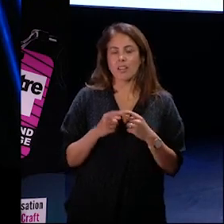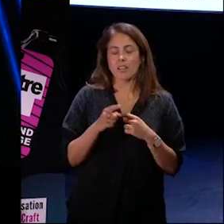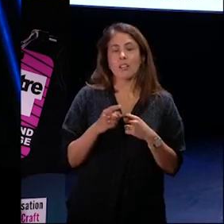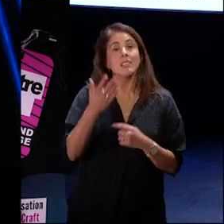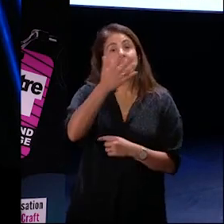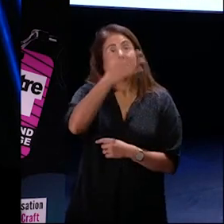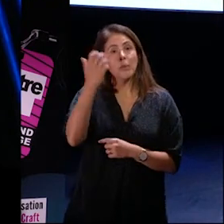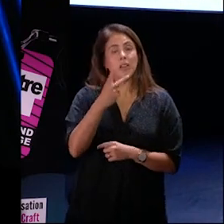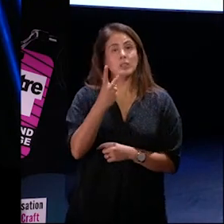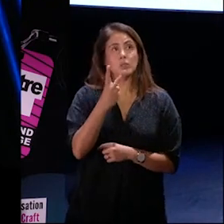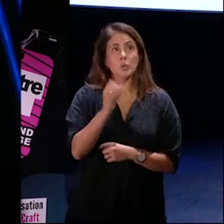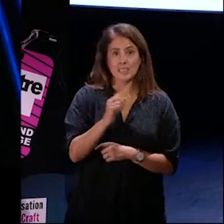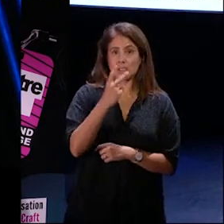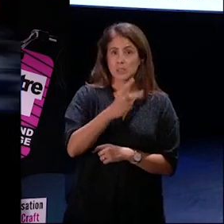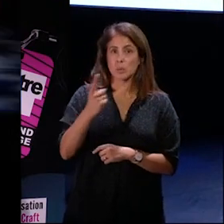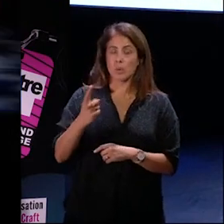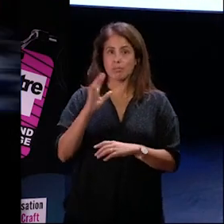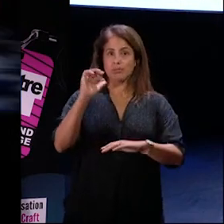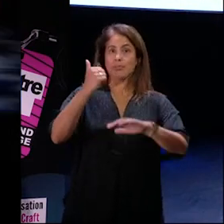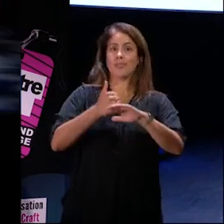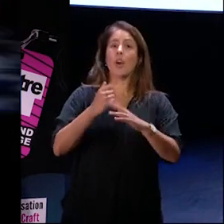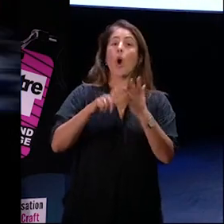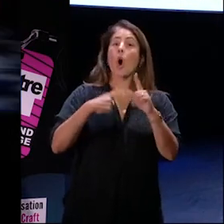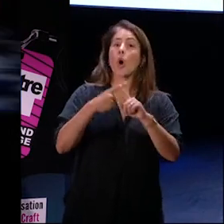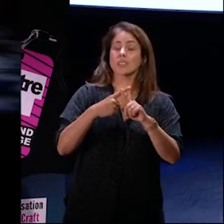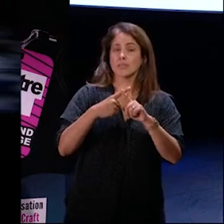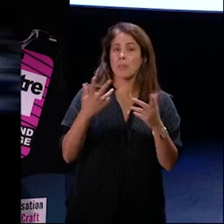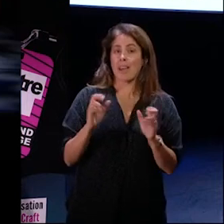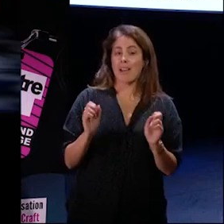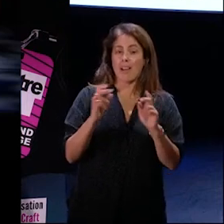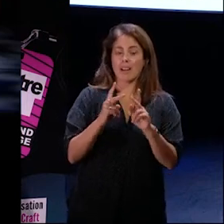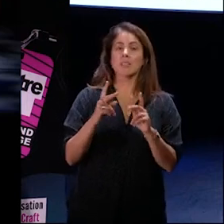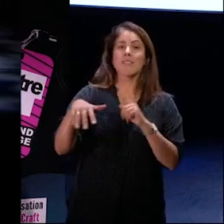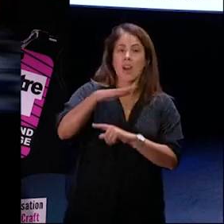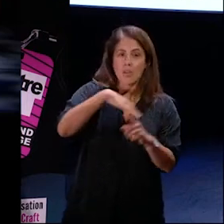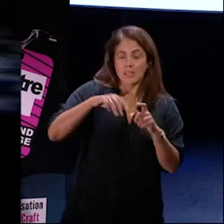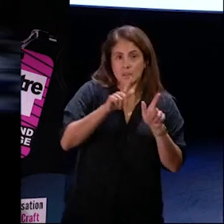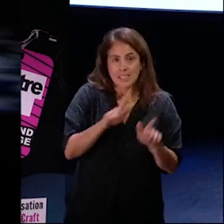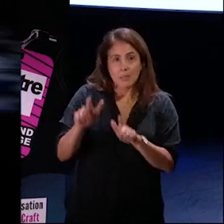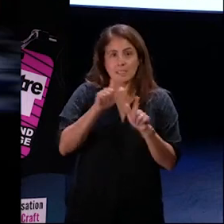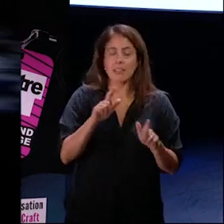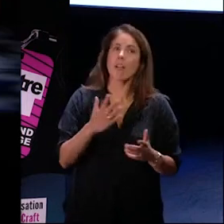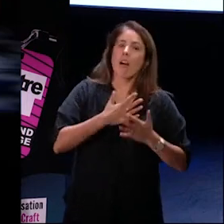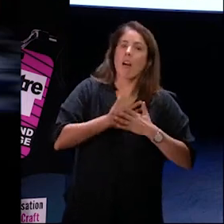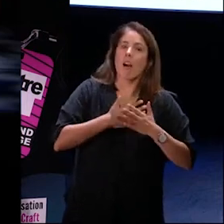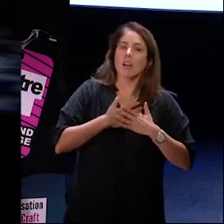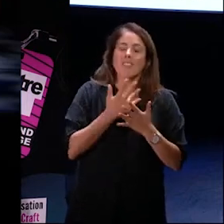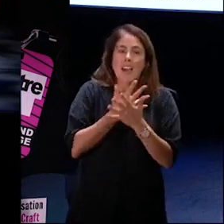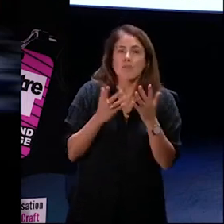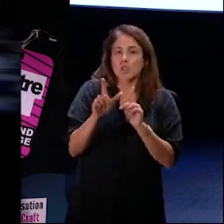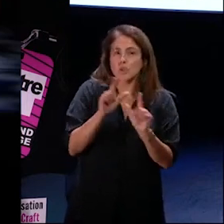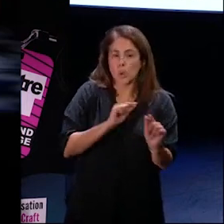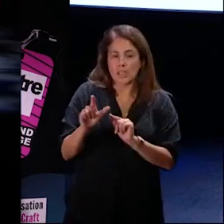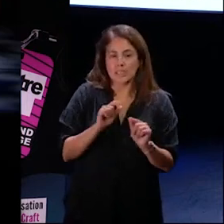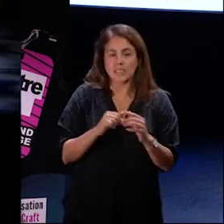summer 2021, we remounted the show with Oxford Playhouse, and we put environmental sustainability at the heart of every choice that we made from the